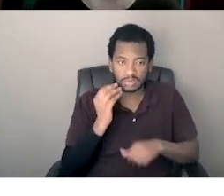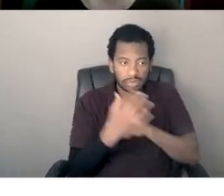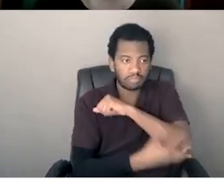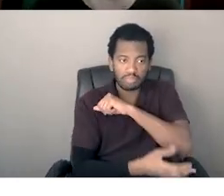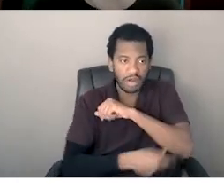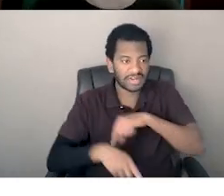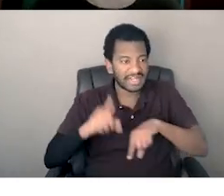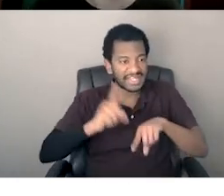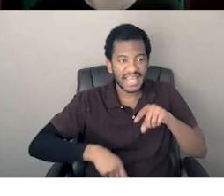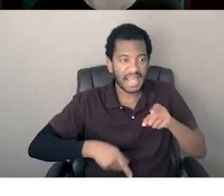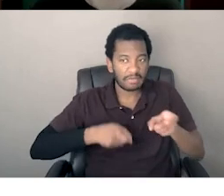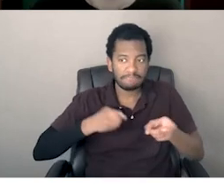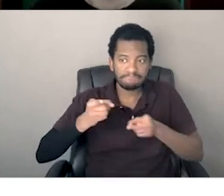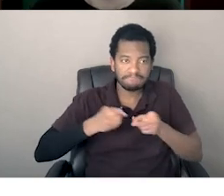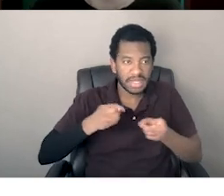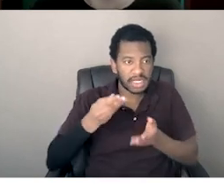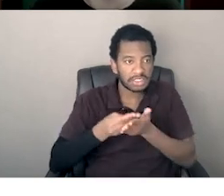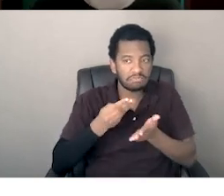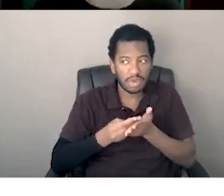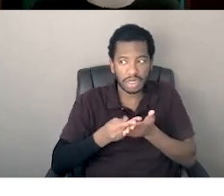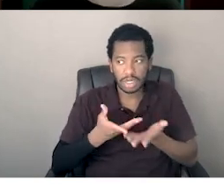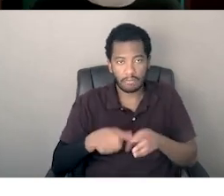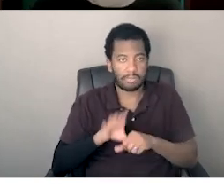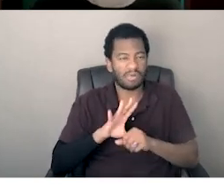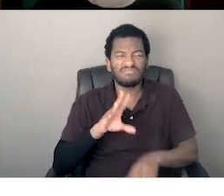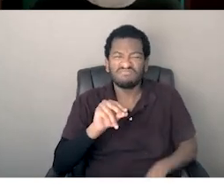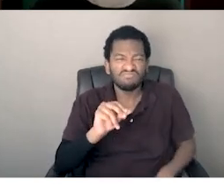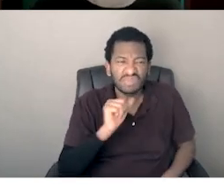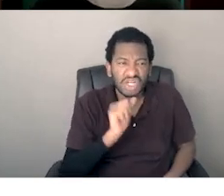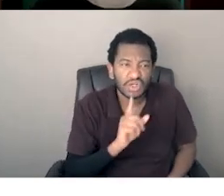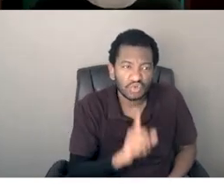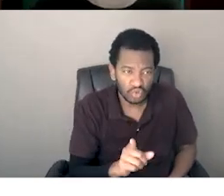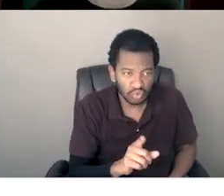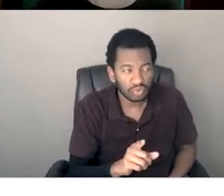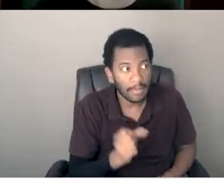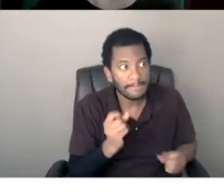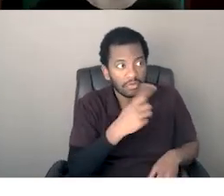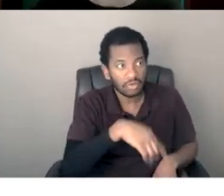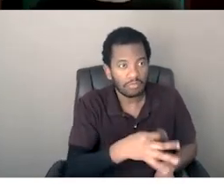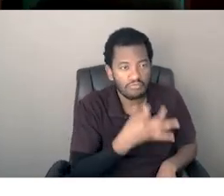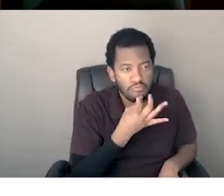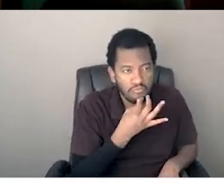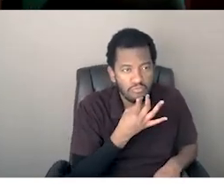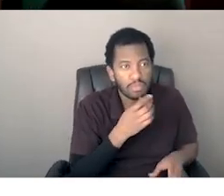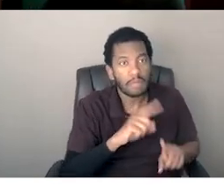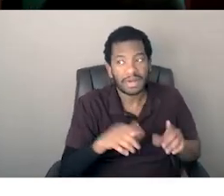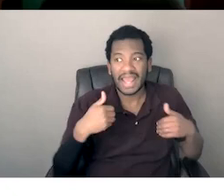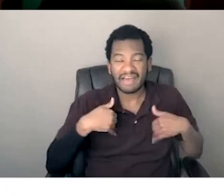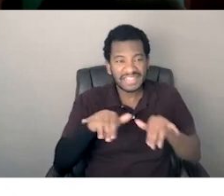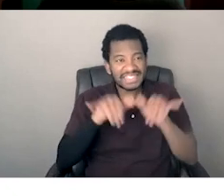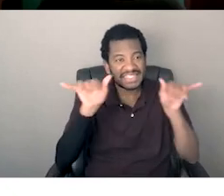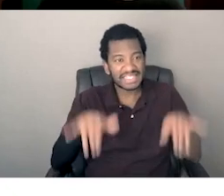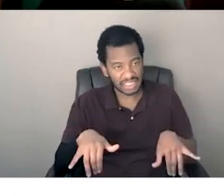is that there isn't money. And yet we have created these systems that require us to work around things, and we can get people